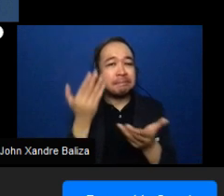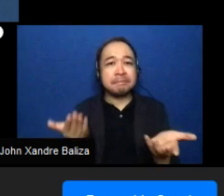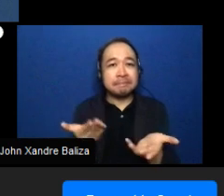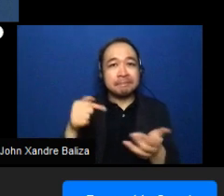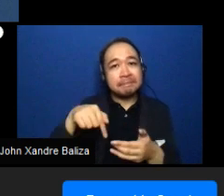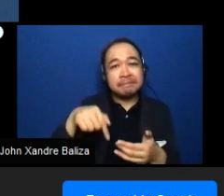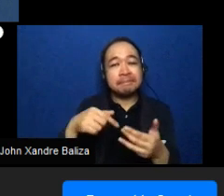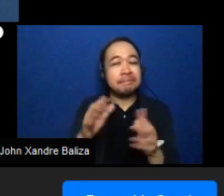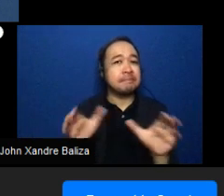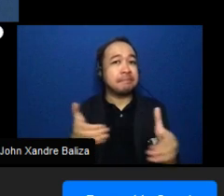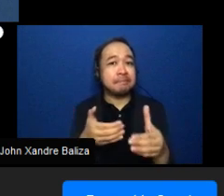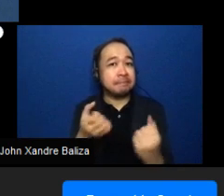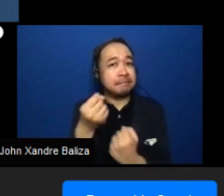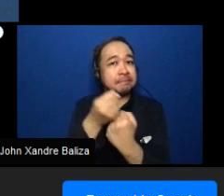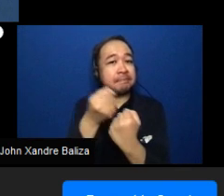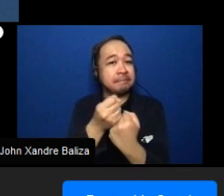endorsing